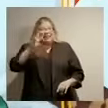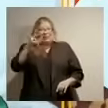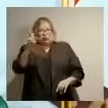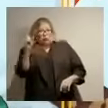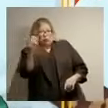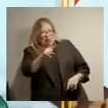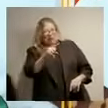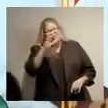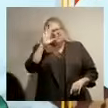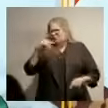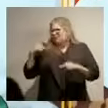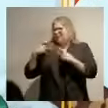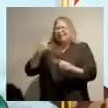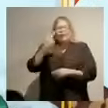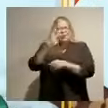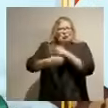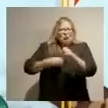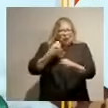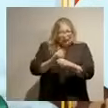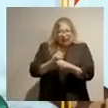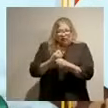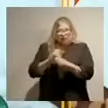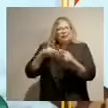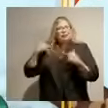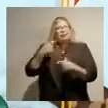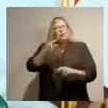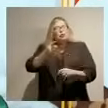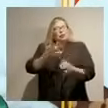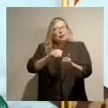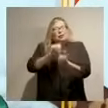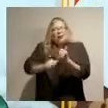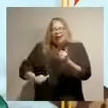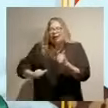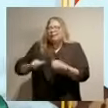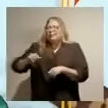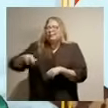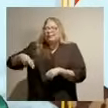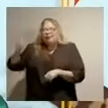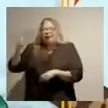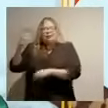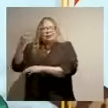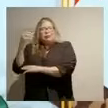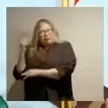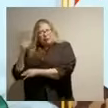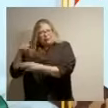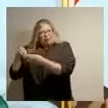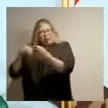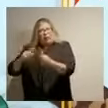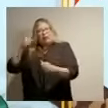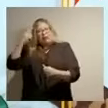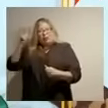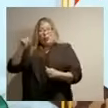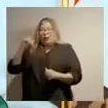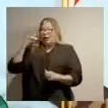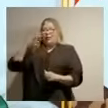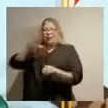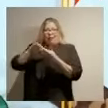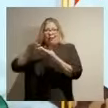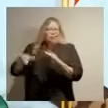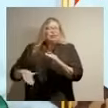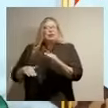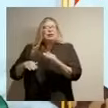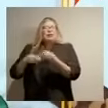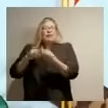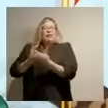a historic funding increase for California's extremely underfunded public health system. $300